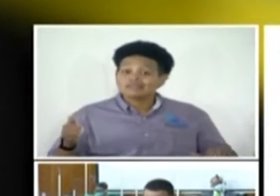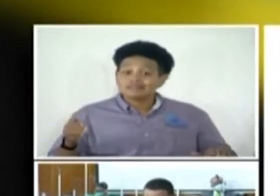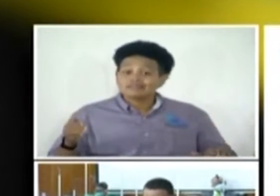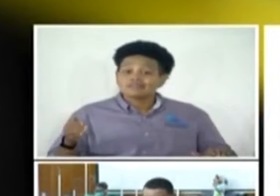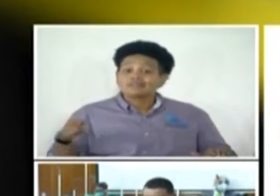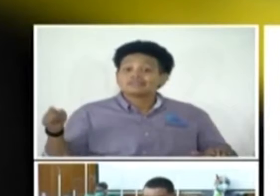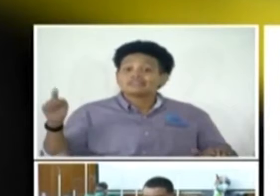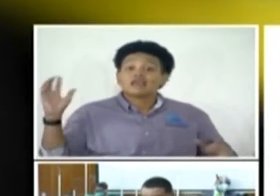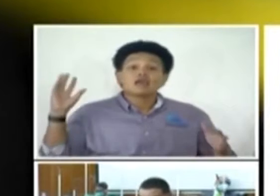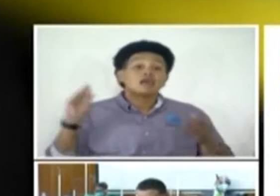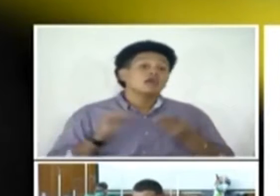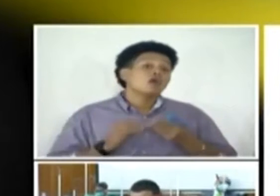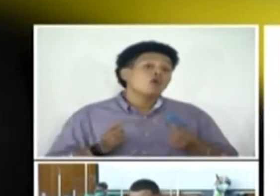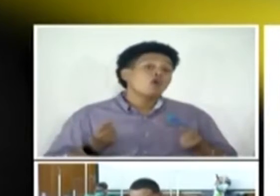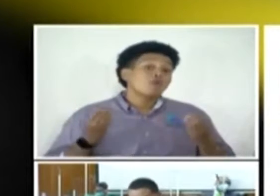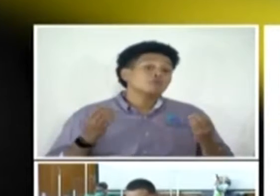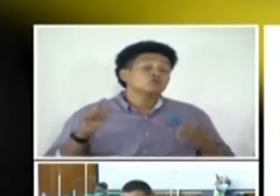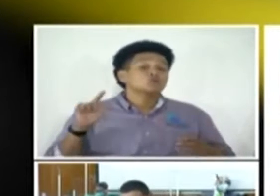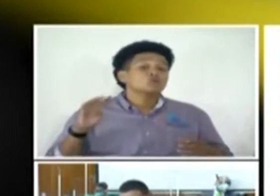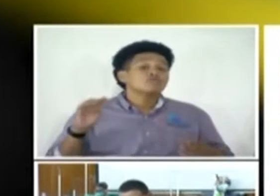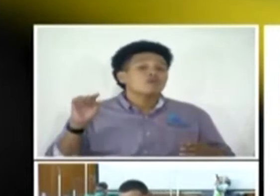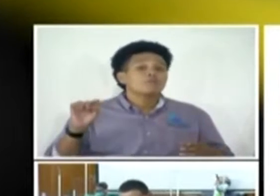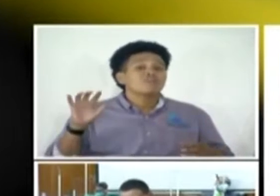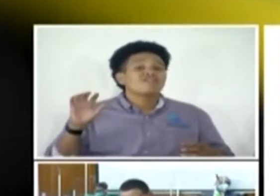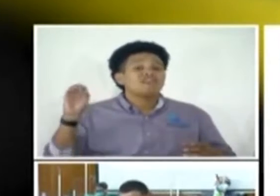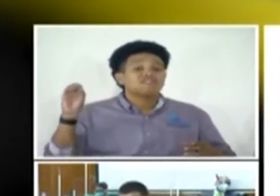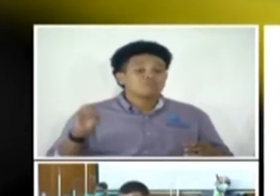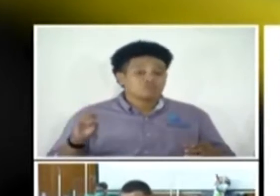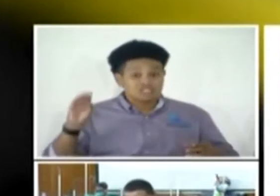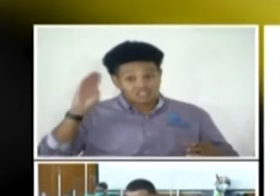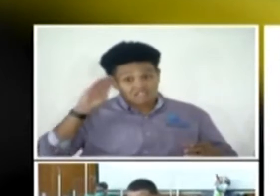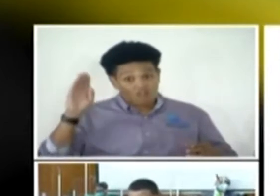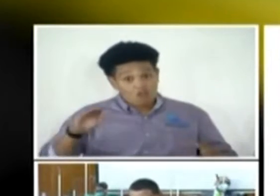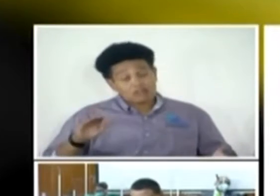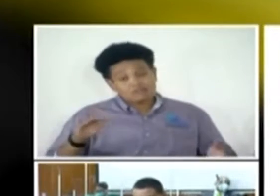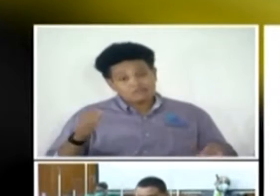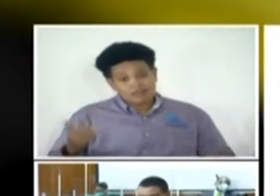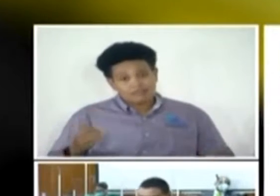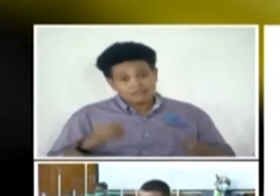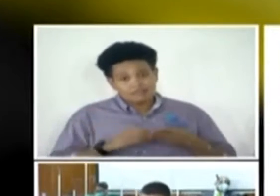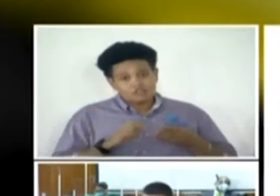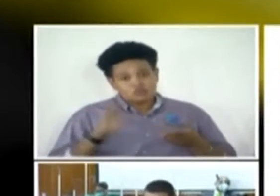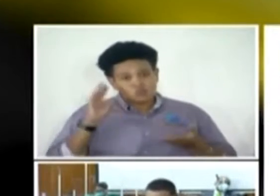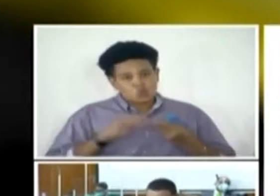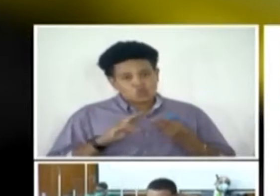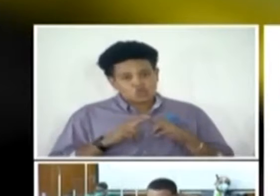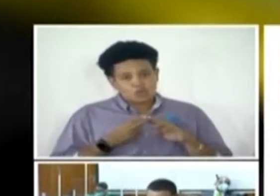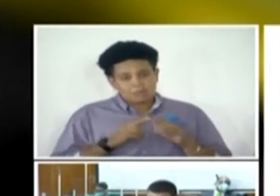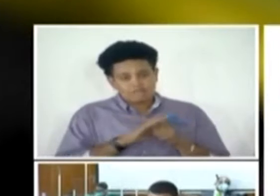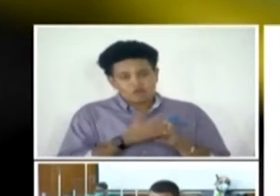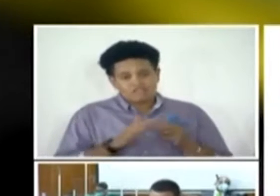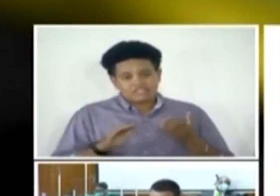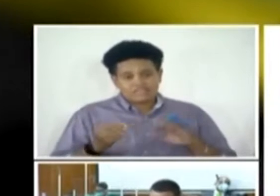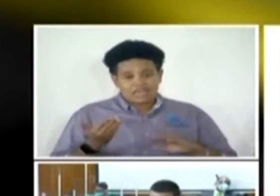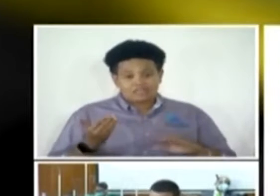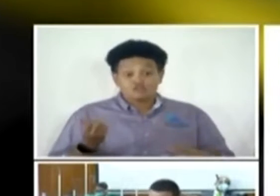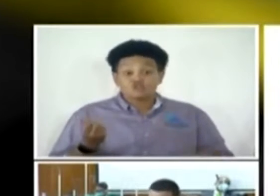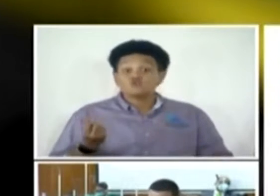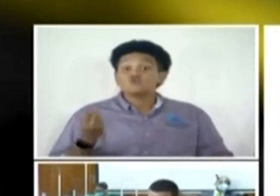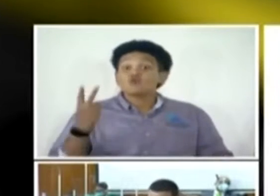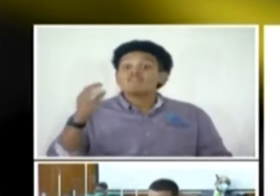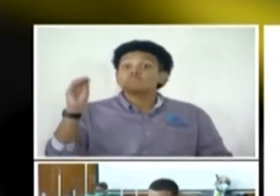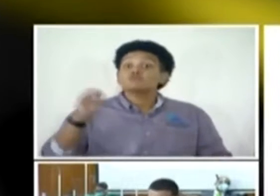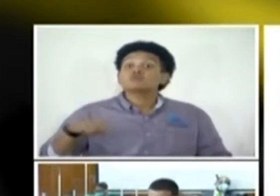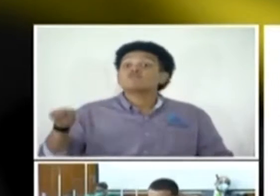And they account for 24.5% of all deaths. 12% of those who contract